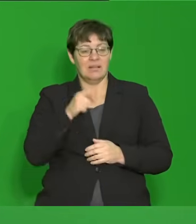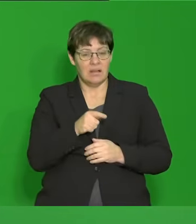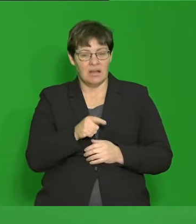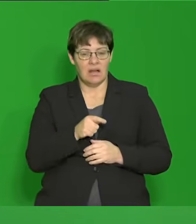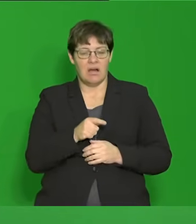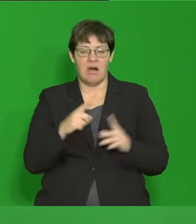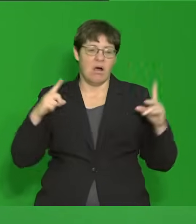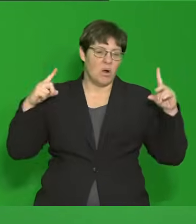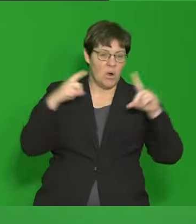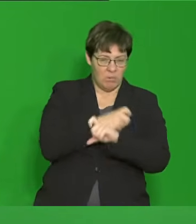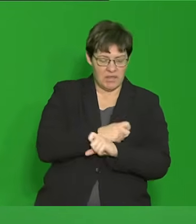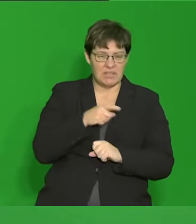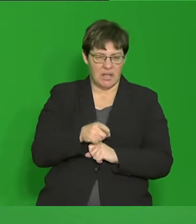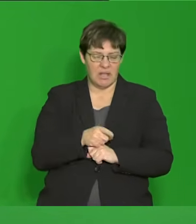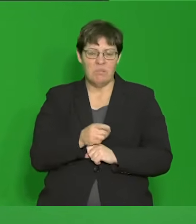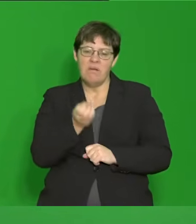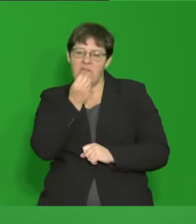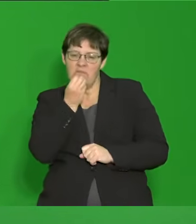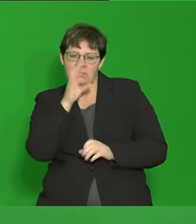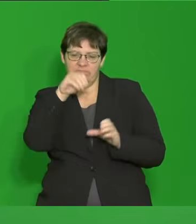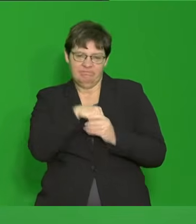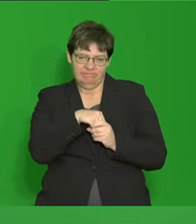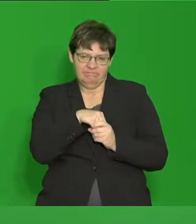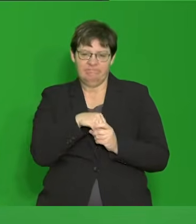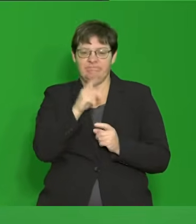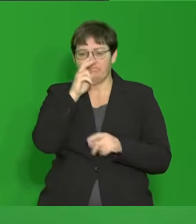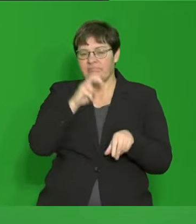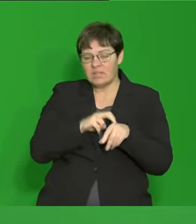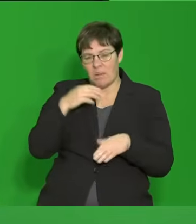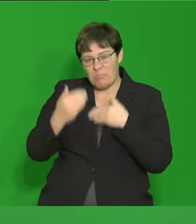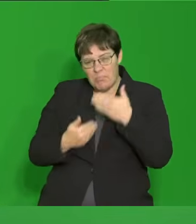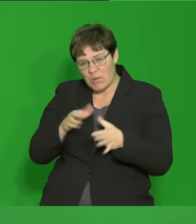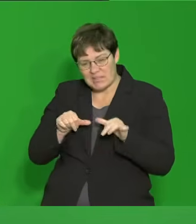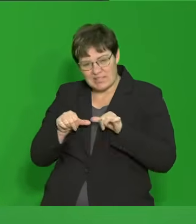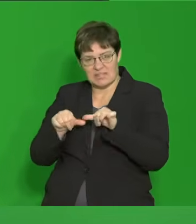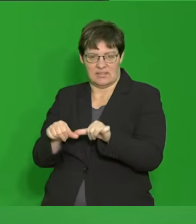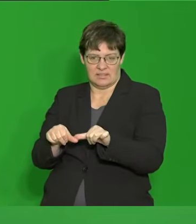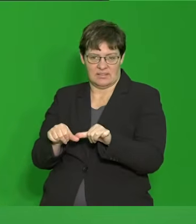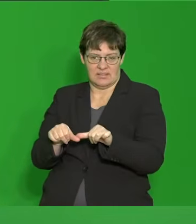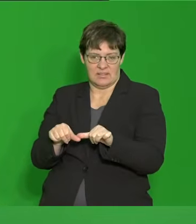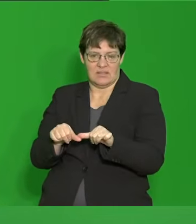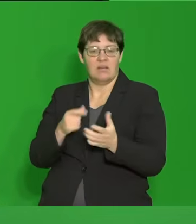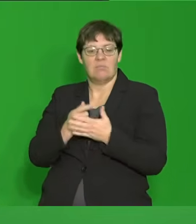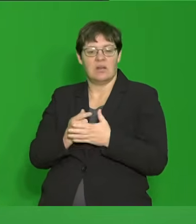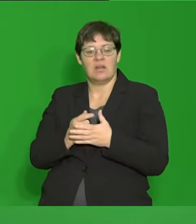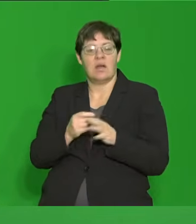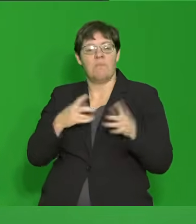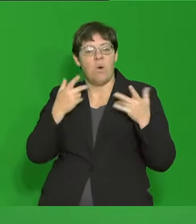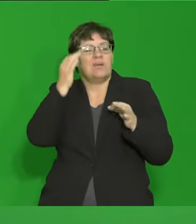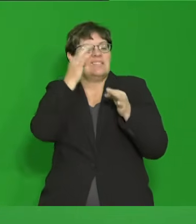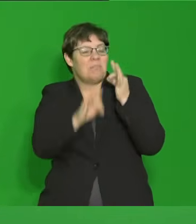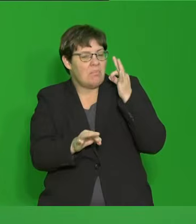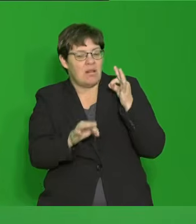in complex states when we consume food. And so that needs to go through a process of being broken down into the most